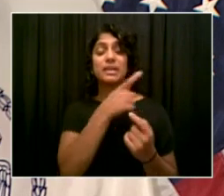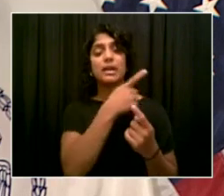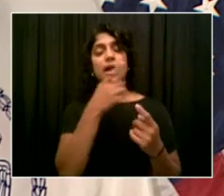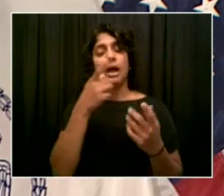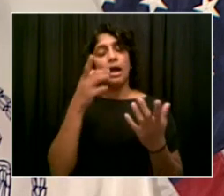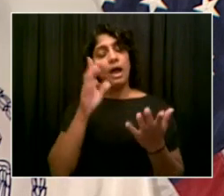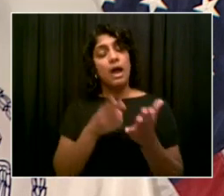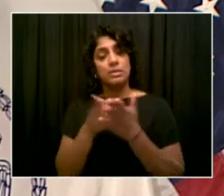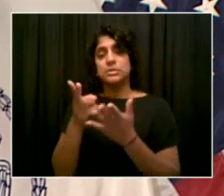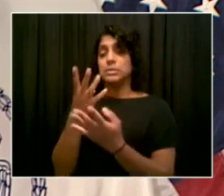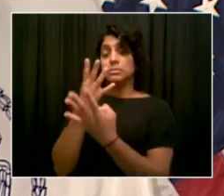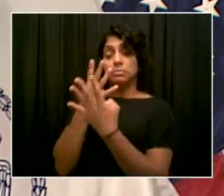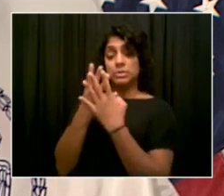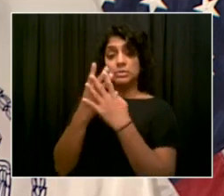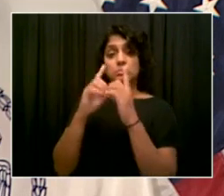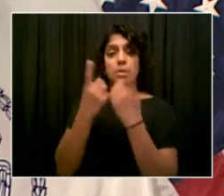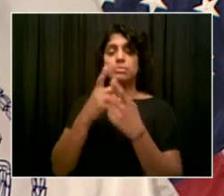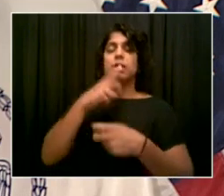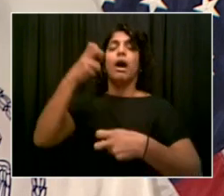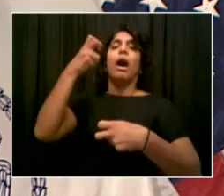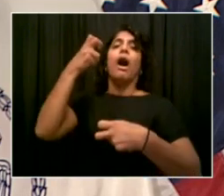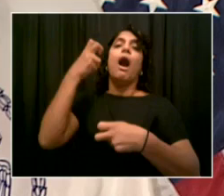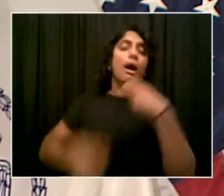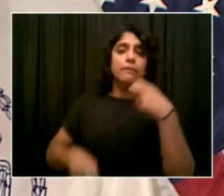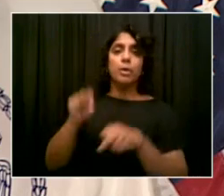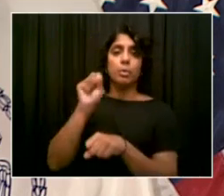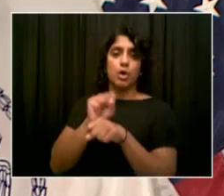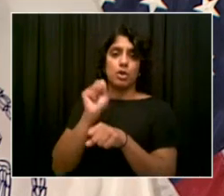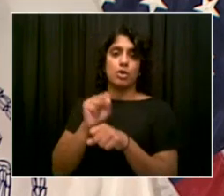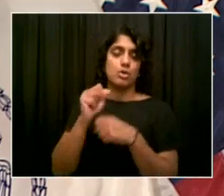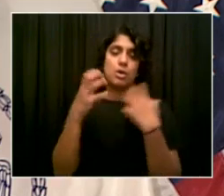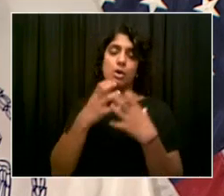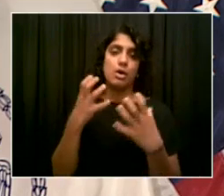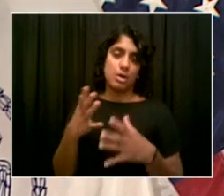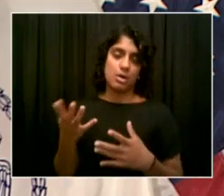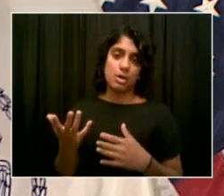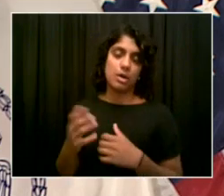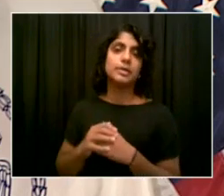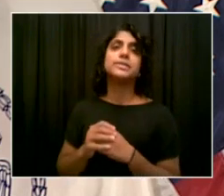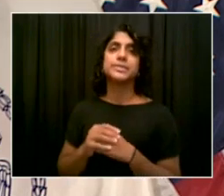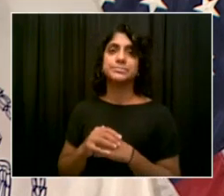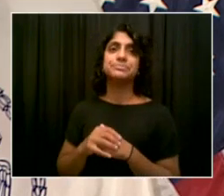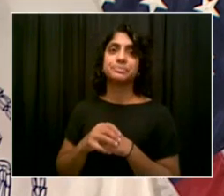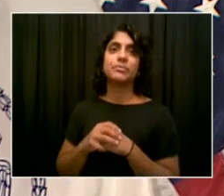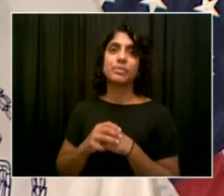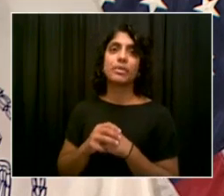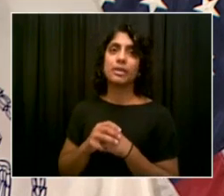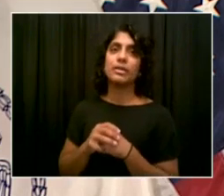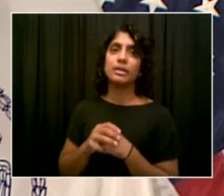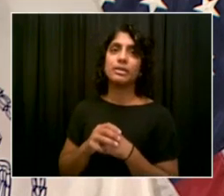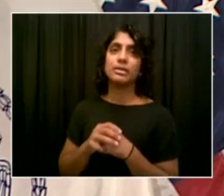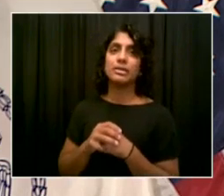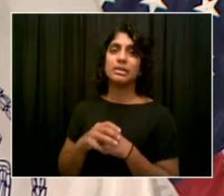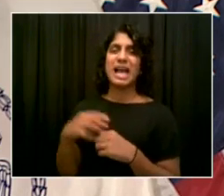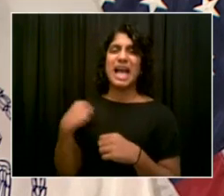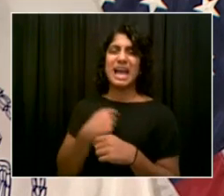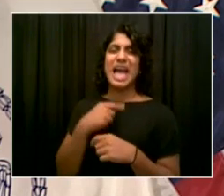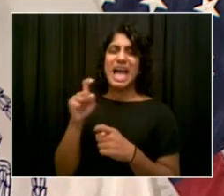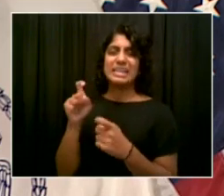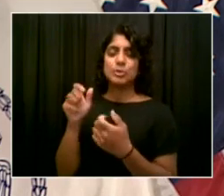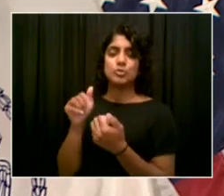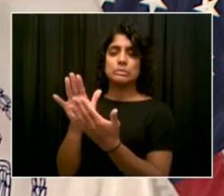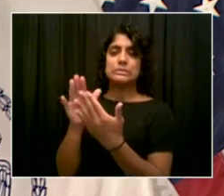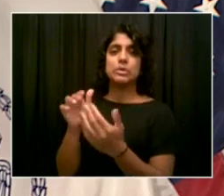Very good news has been that we've been able to close down yet another building at Rikers and therefore not need as